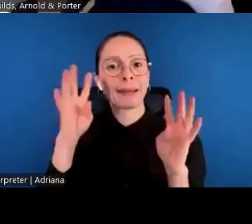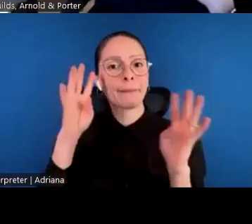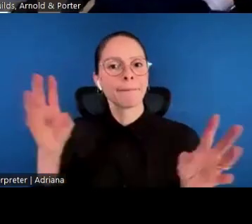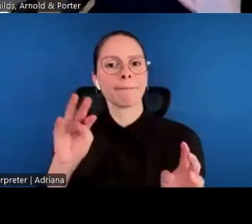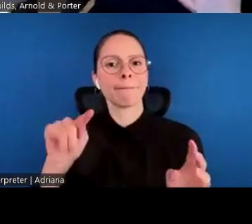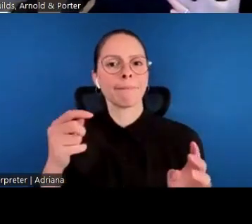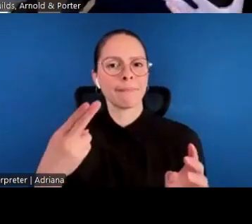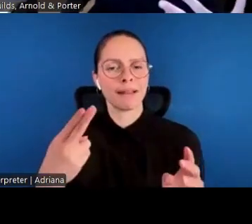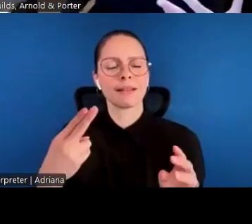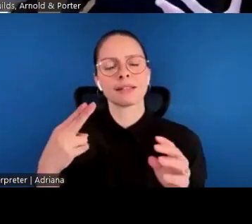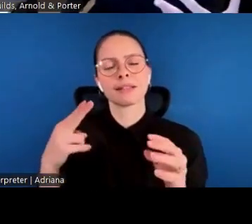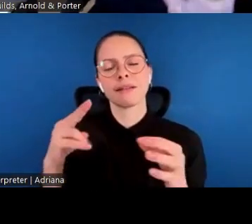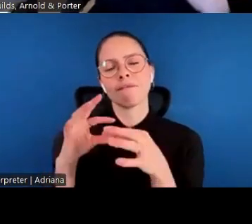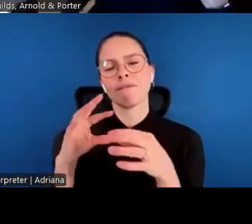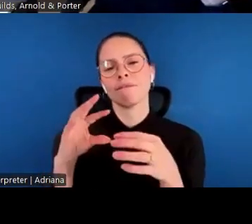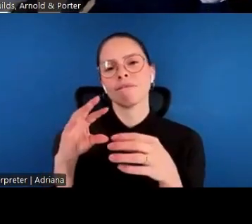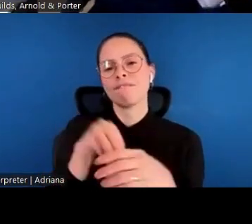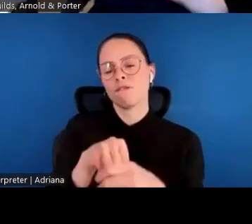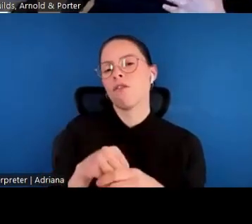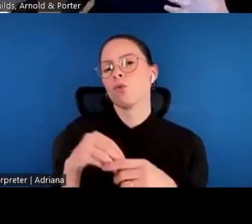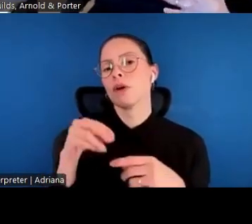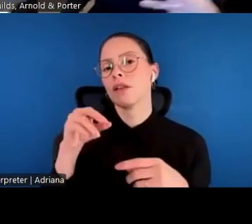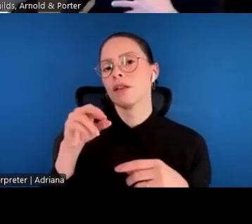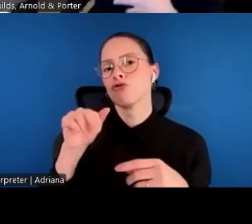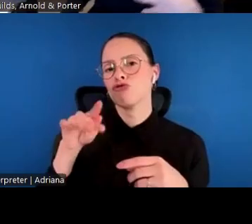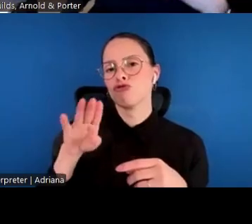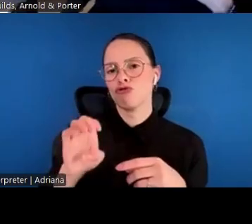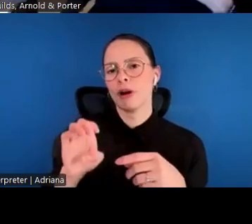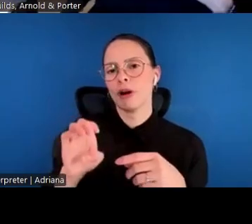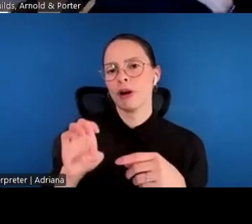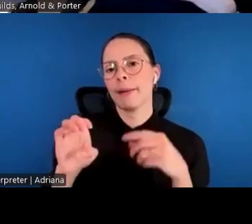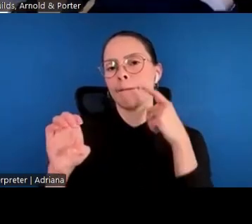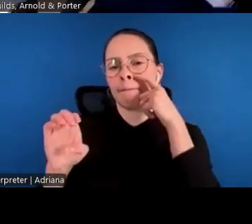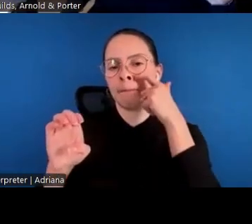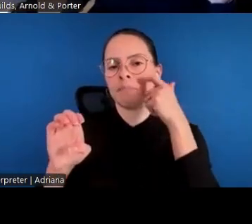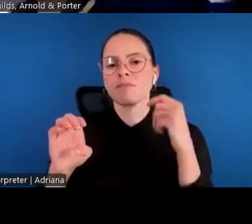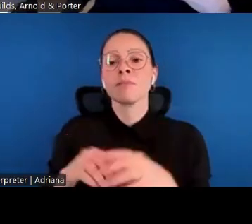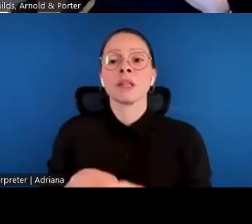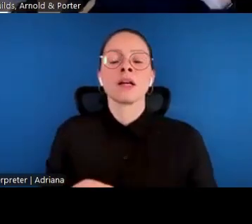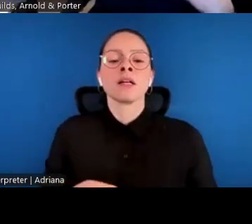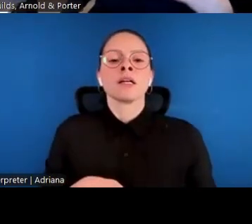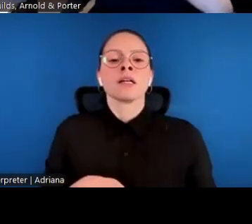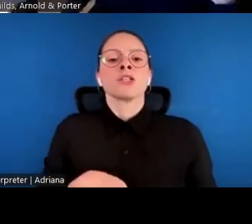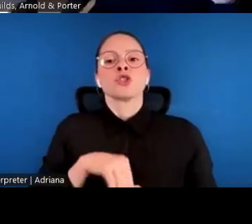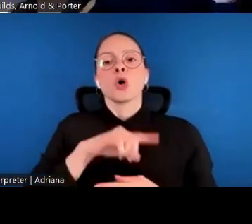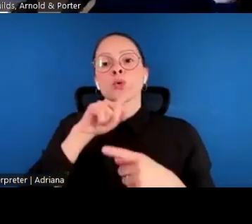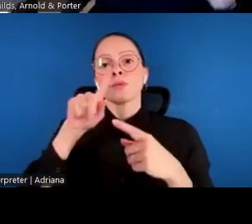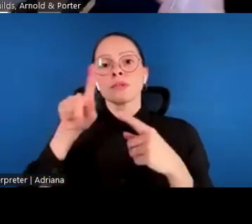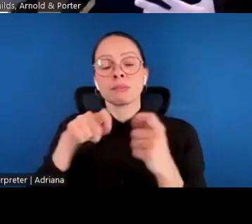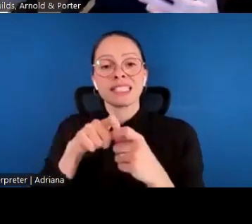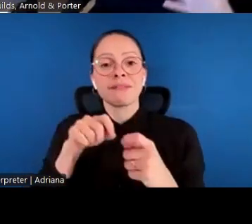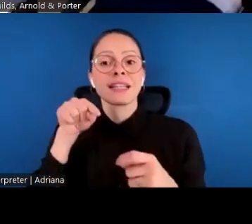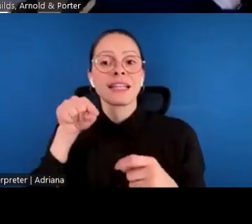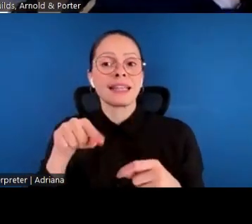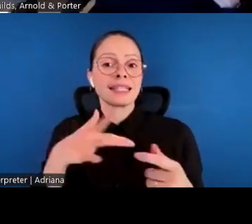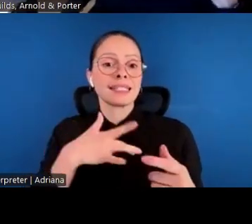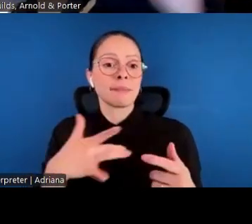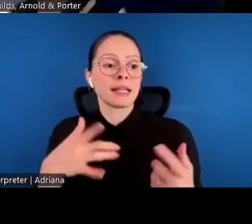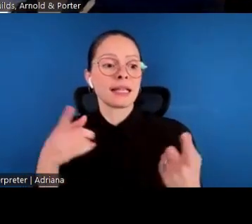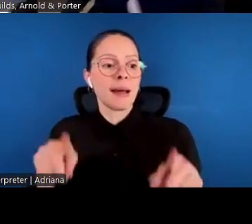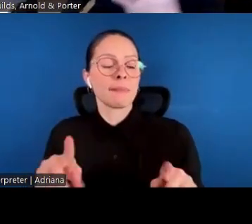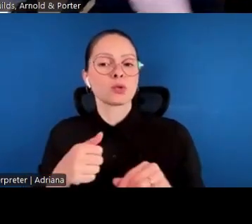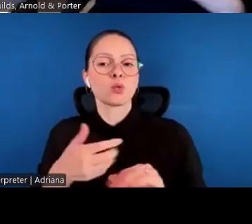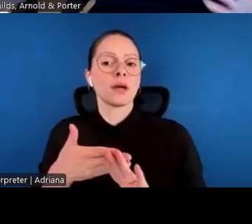process for this information to come up, and particularly when there is a prior physical intimacy, a relationship between